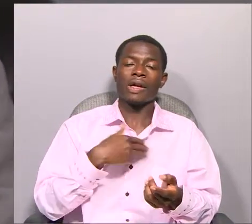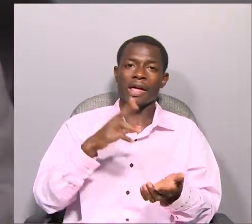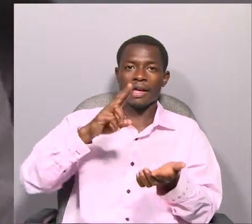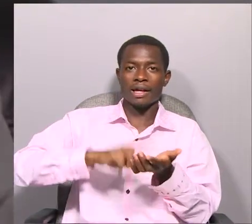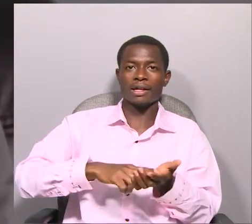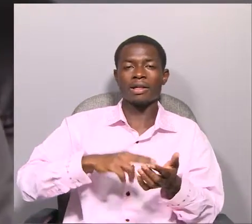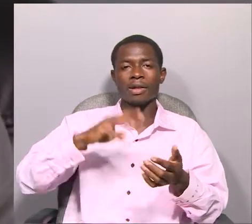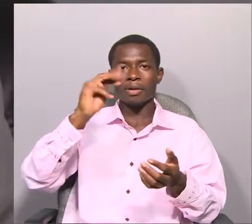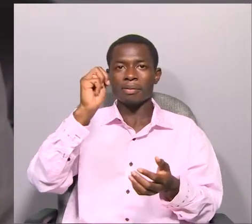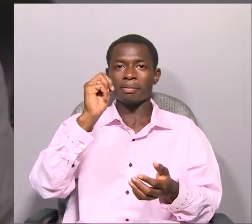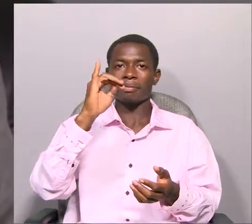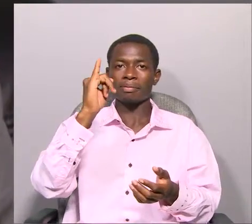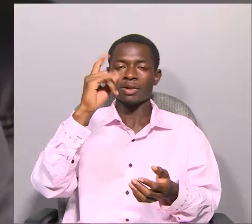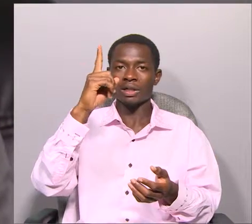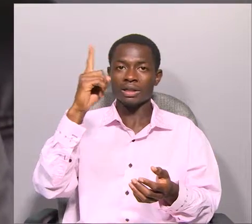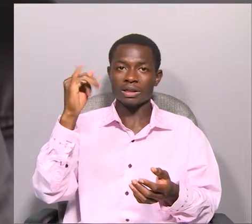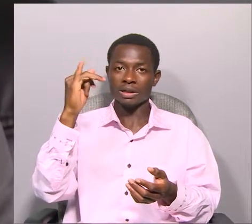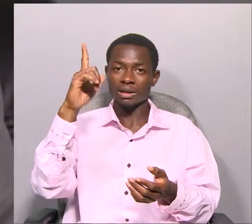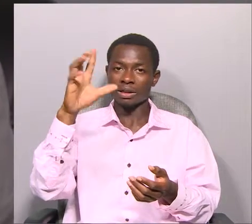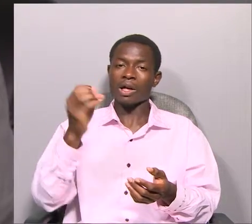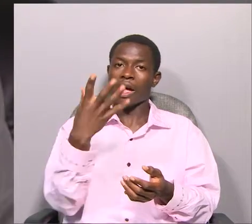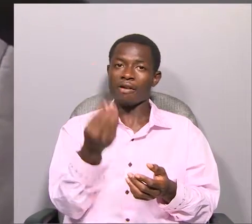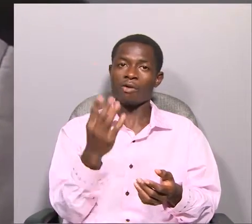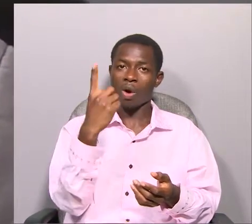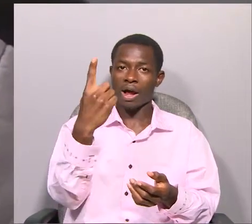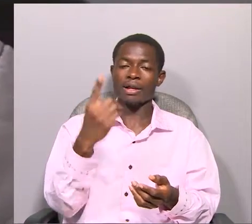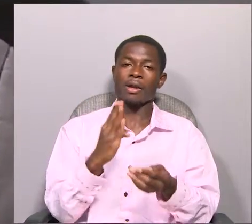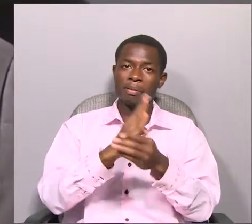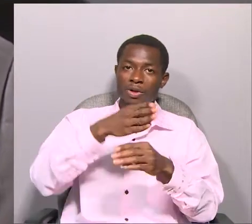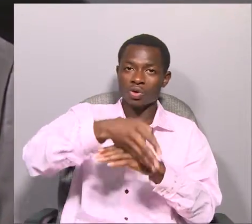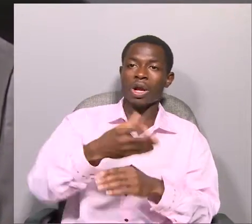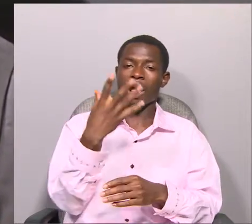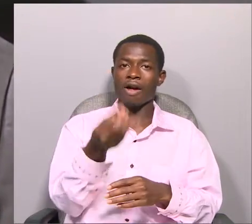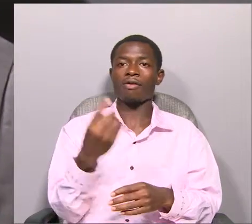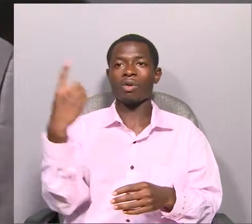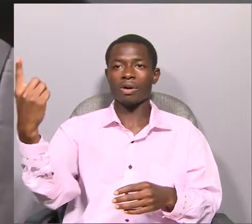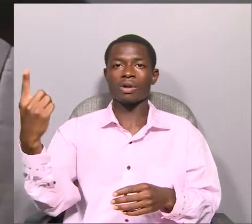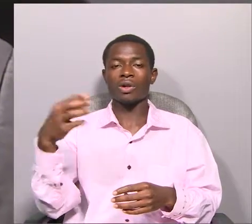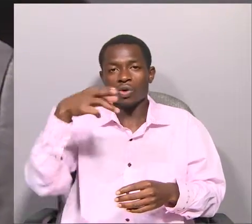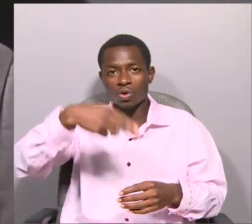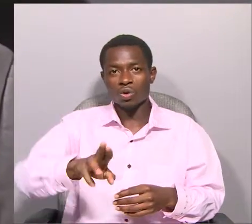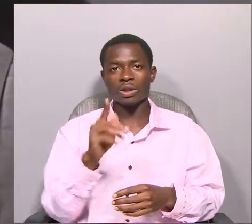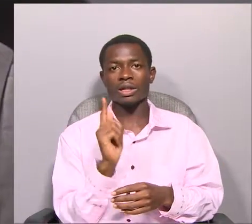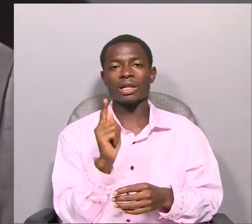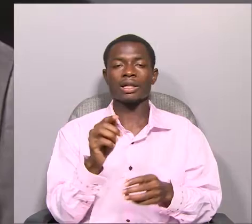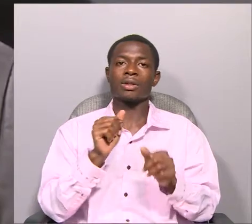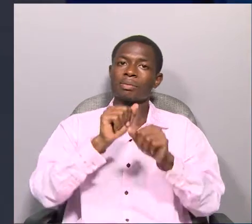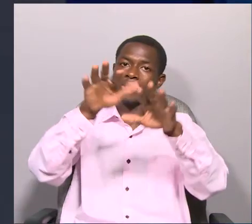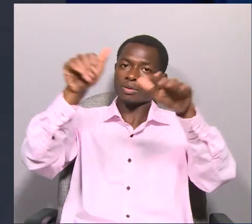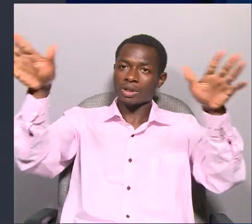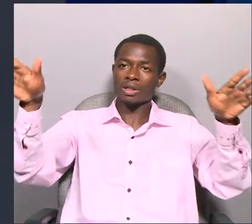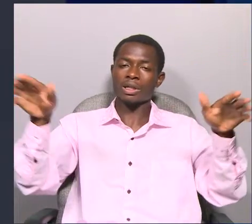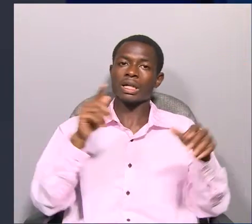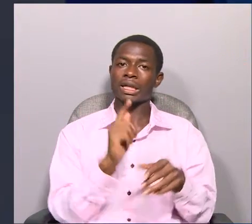in Midlands. We have got one in Bindura. That is at least good news that we established those ones.